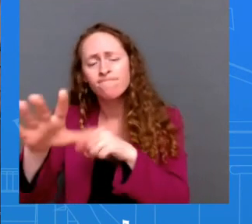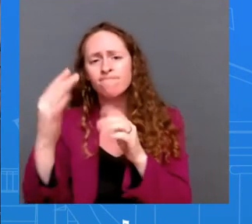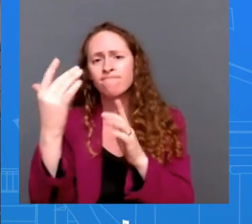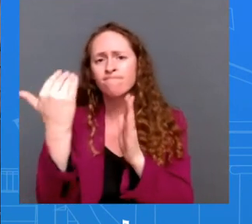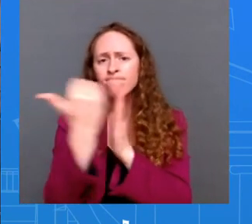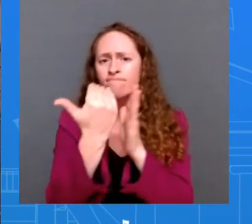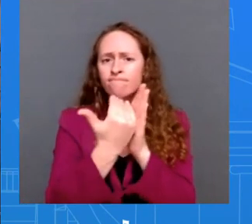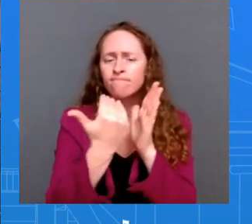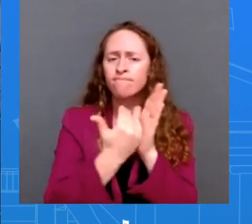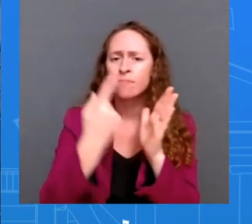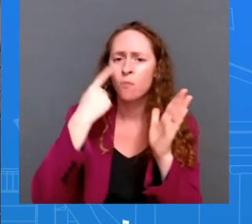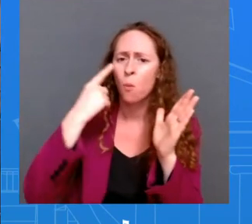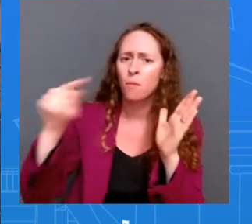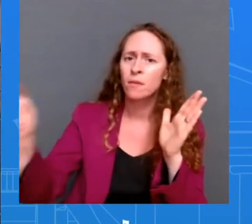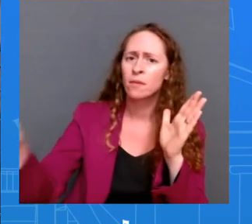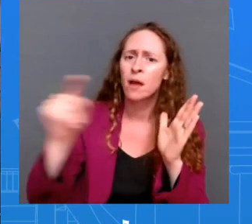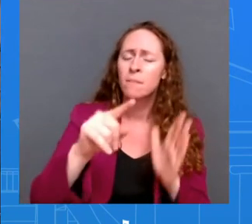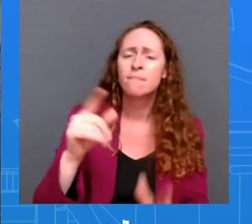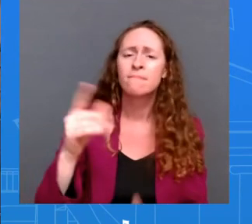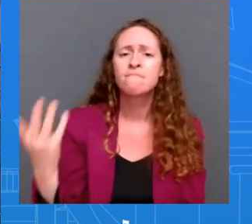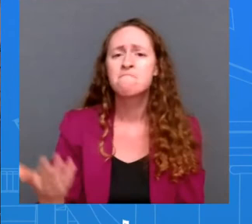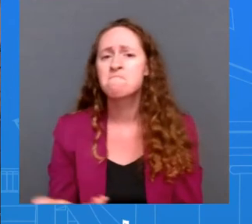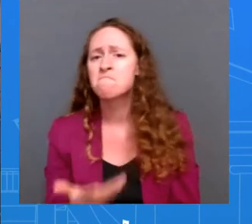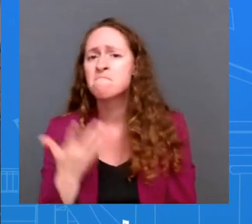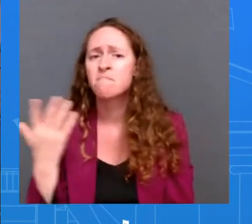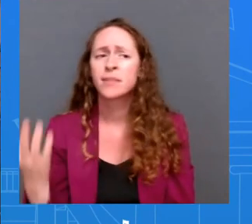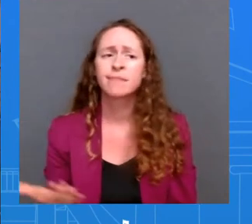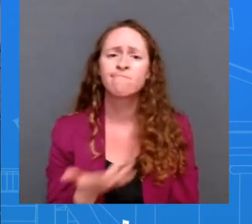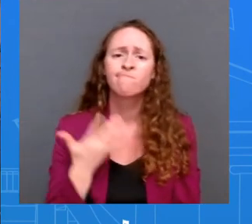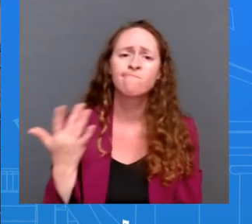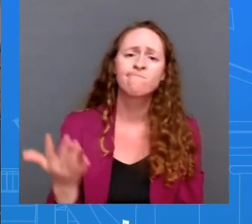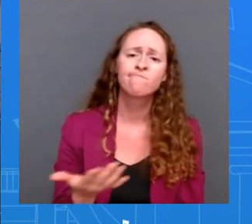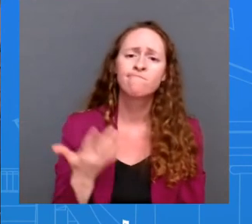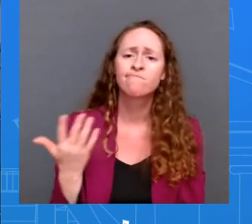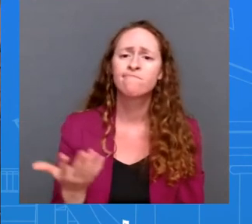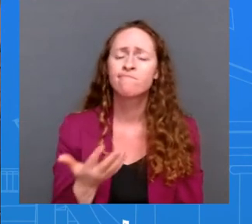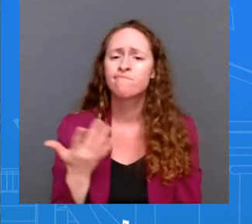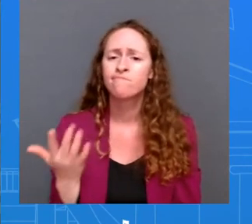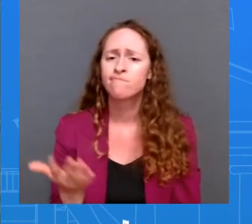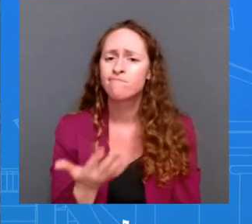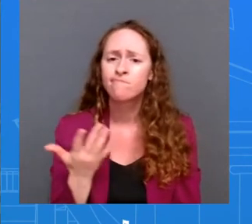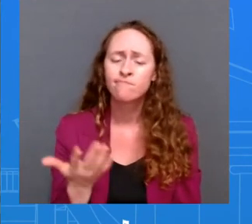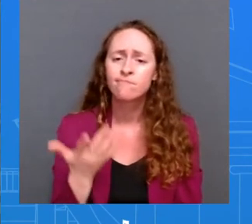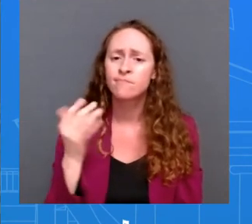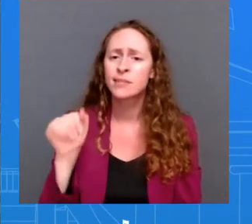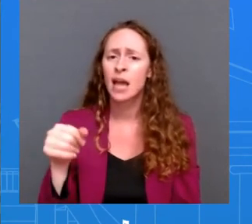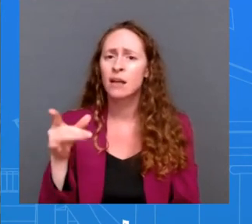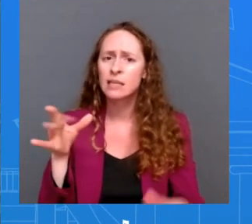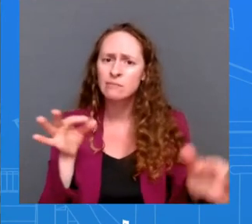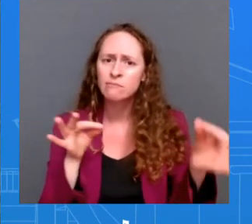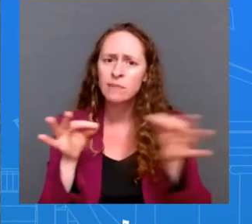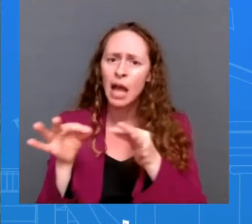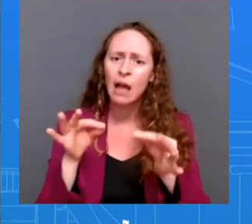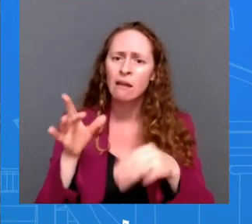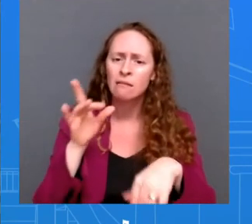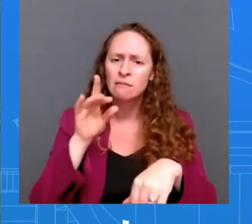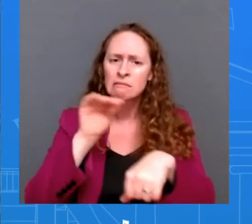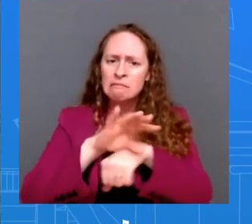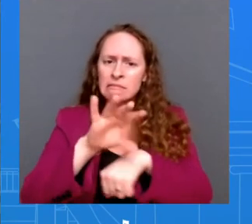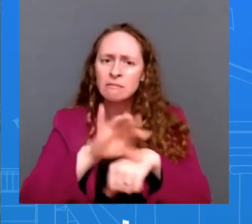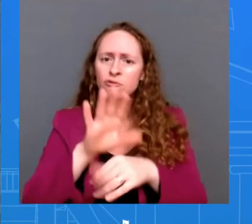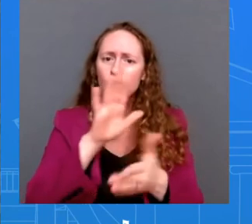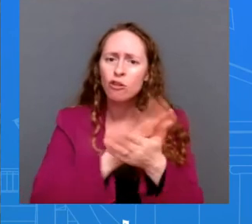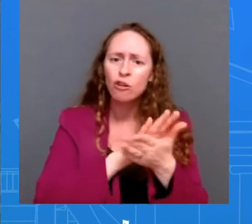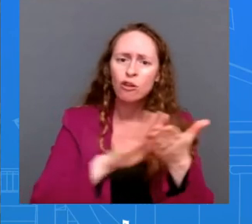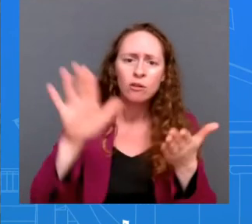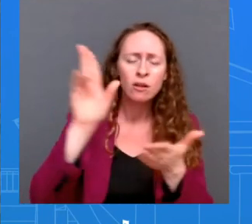to essentially explaining what the colleges and universities should do? We don't have anything for you at this time, but I would go to